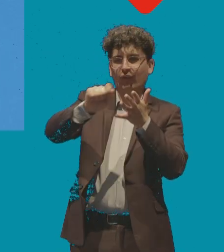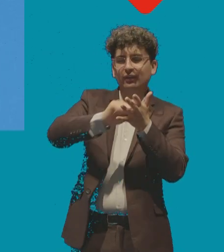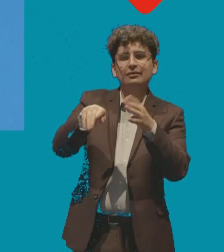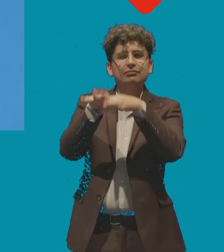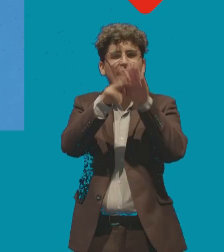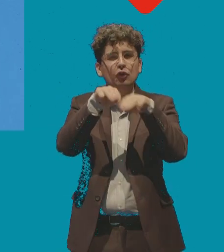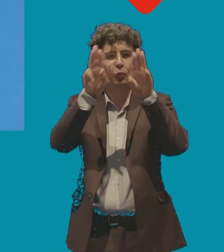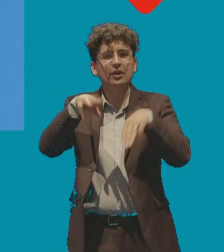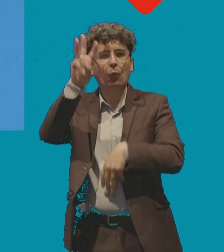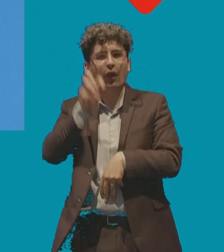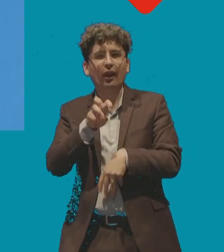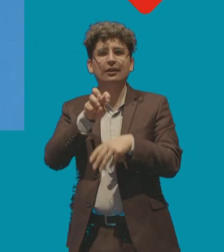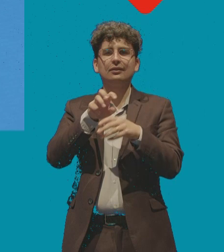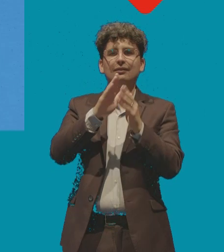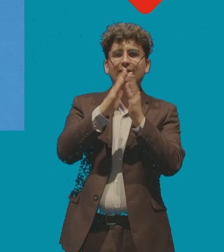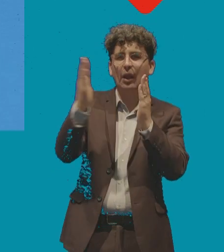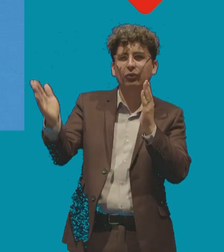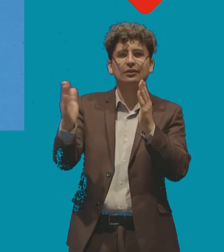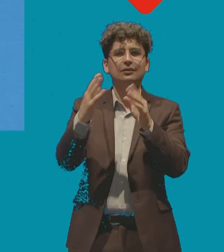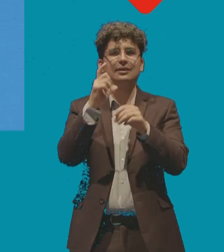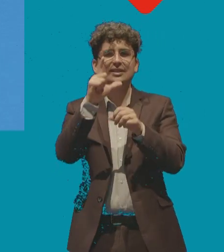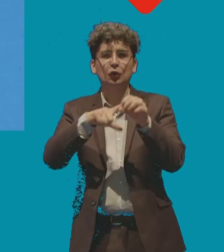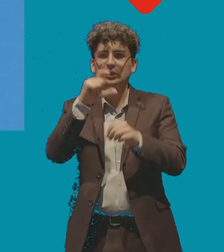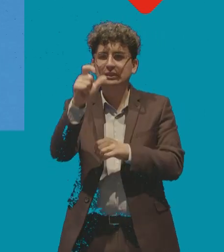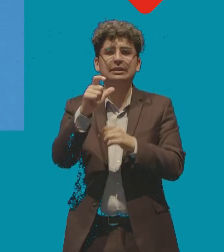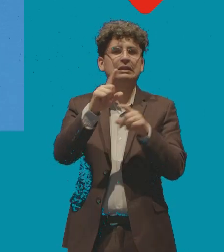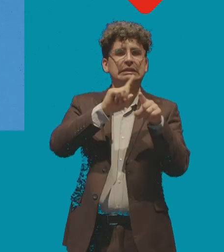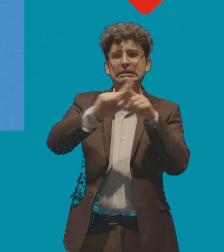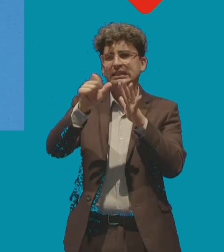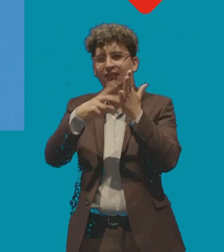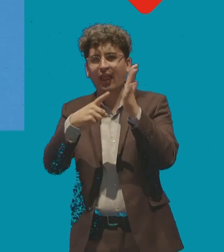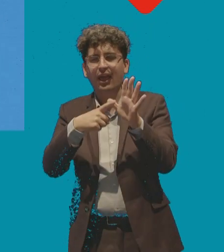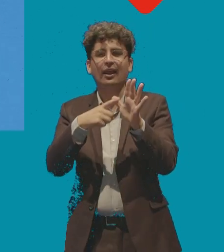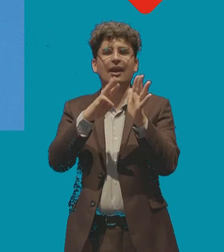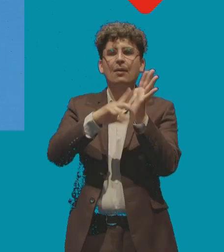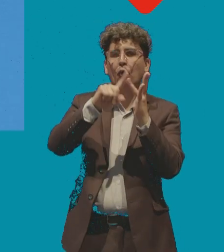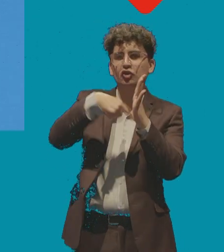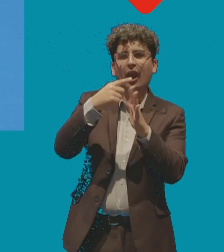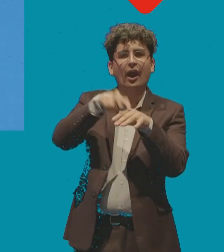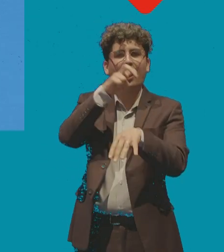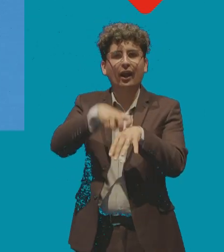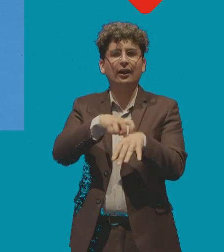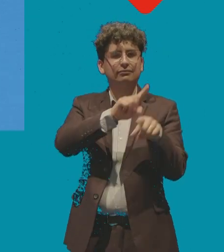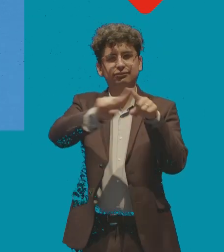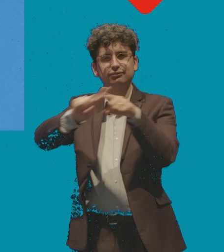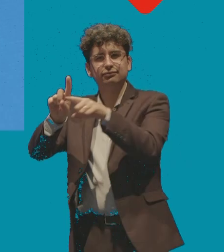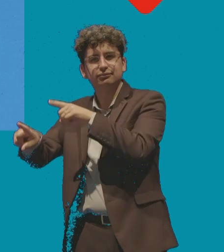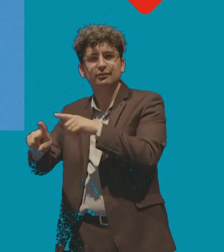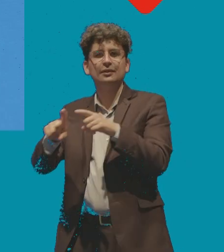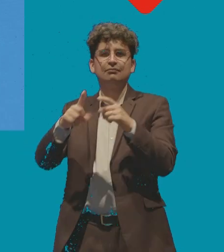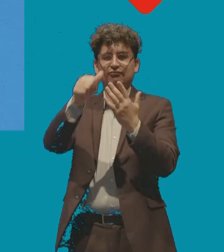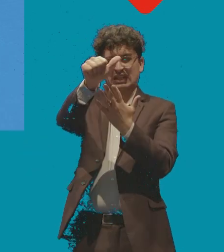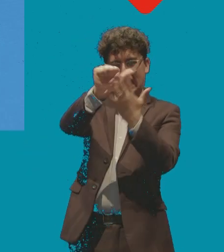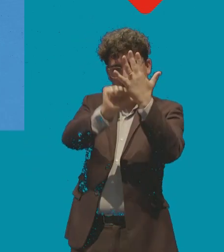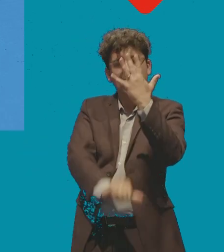the Library, the CQC, the Audit Wales, the DVLA and MOJ Northern Ireland. That I'm able to present such a